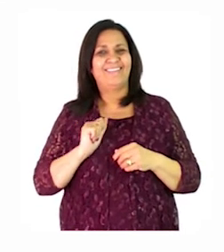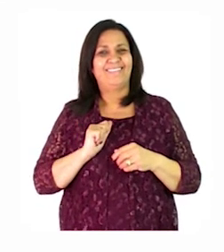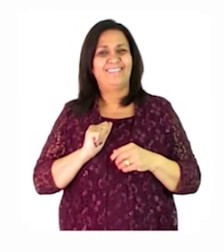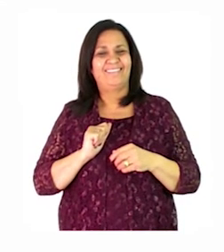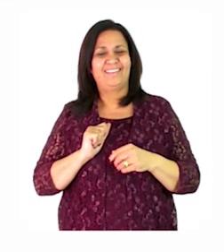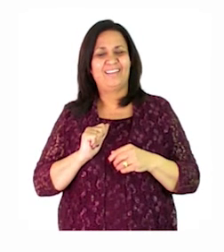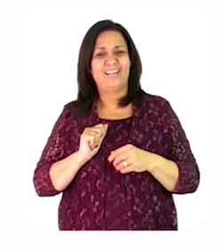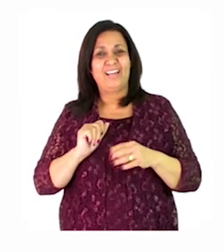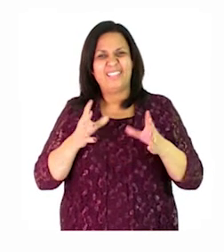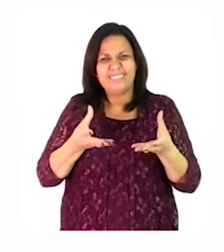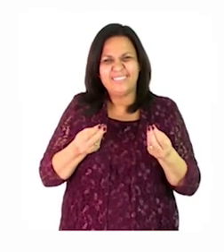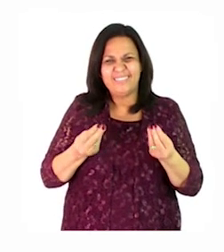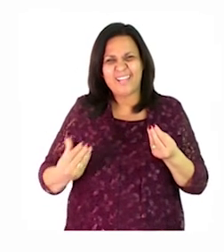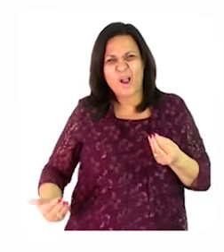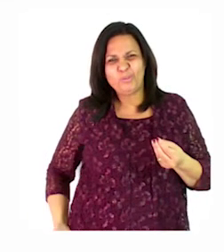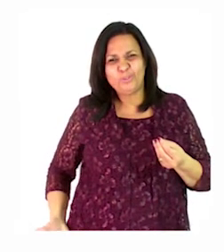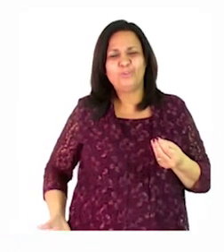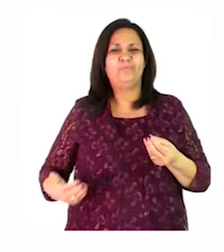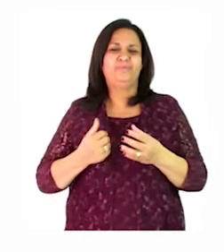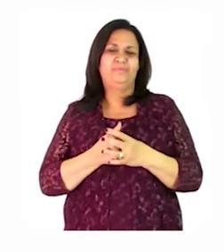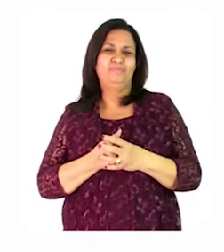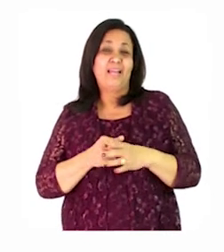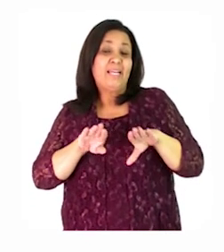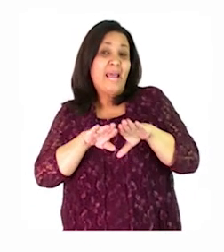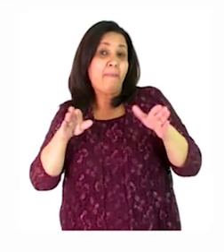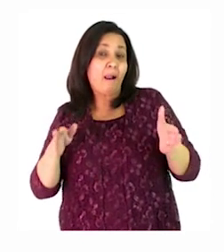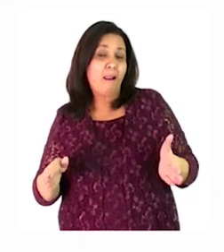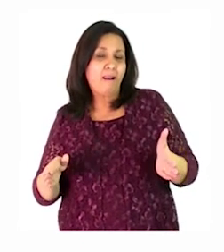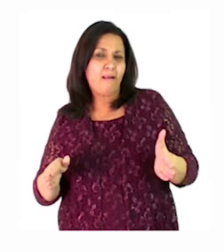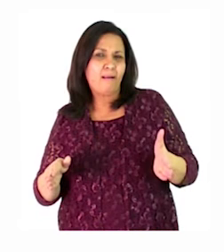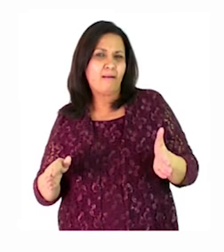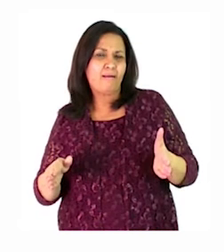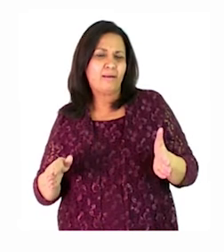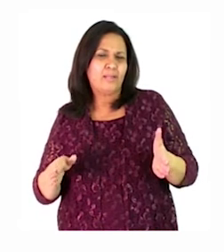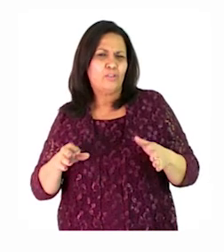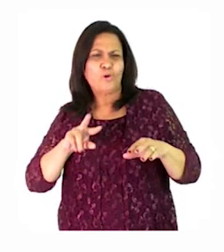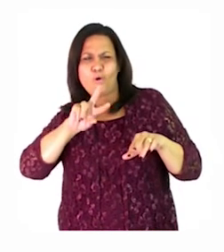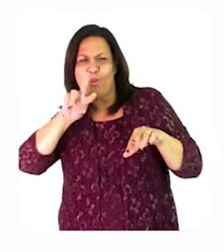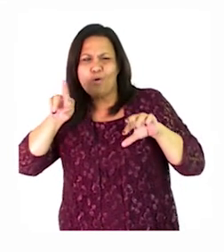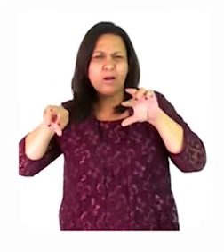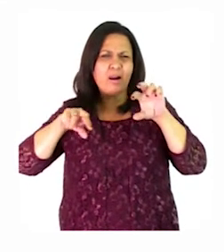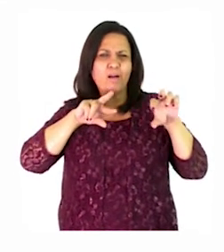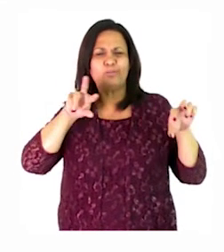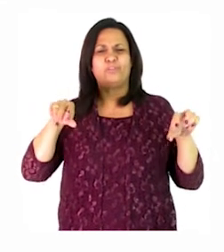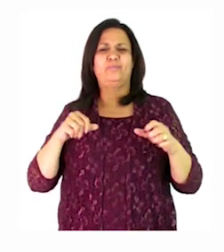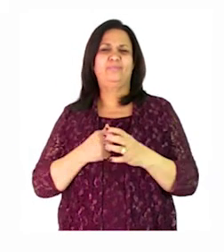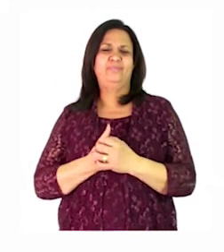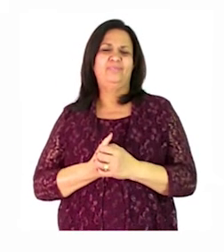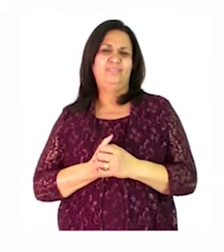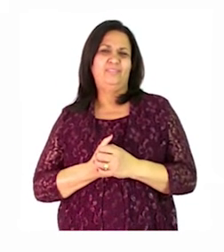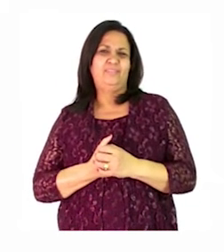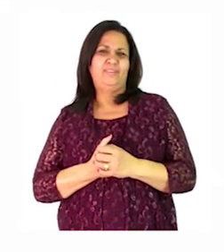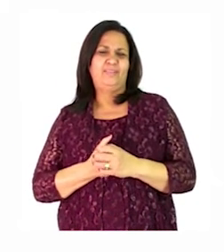find a couch, a table. So look around yourselves to see